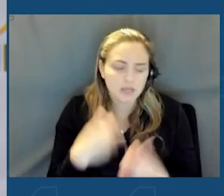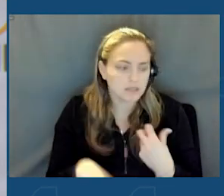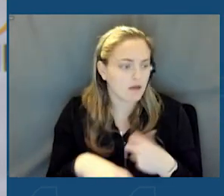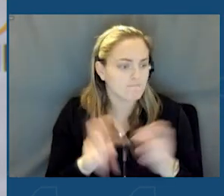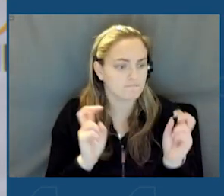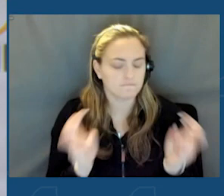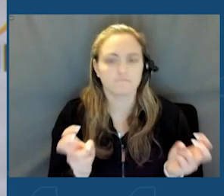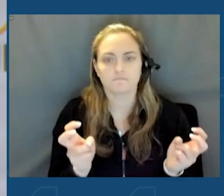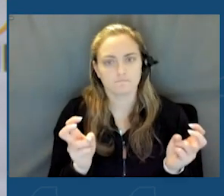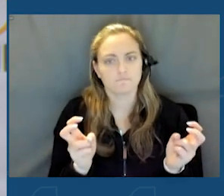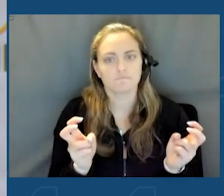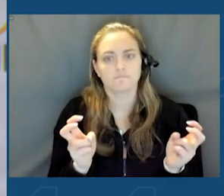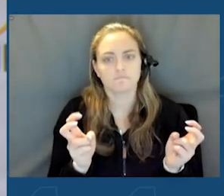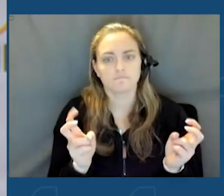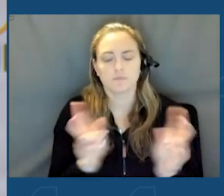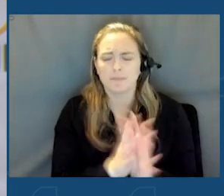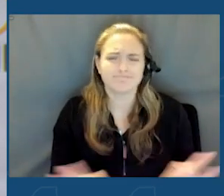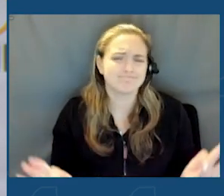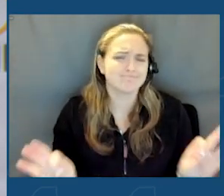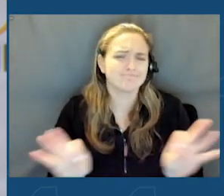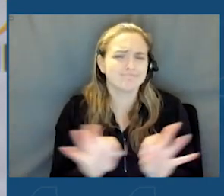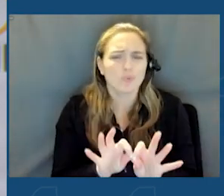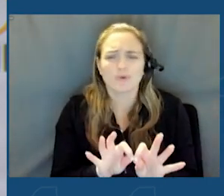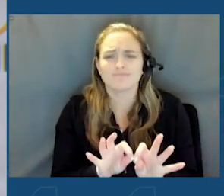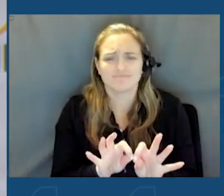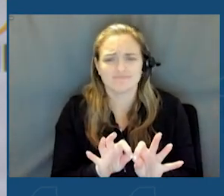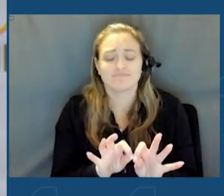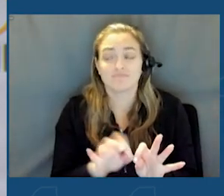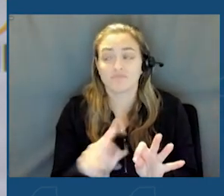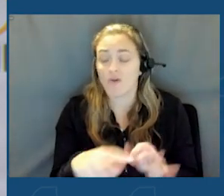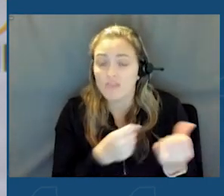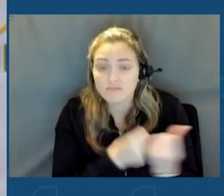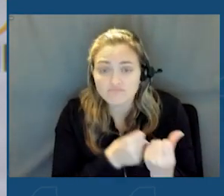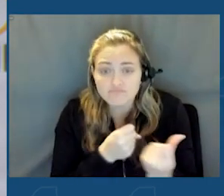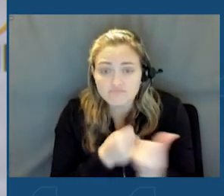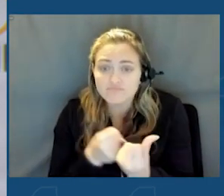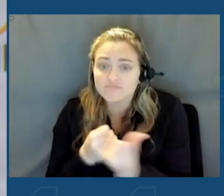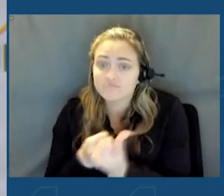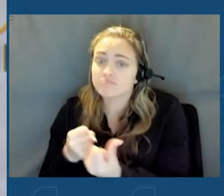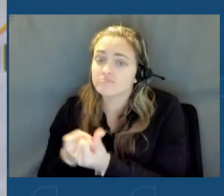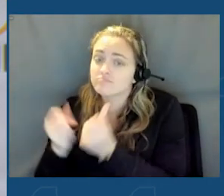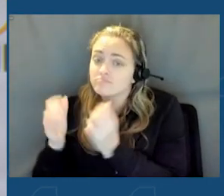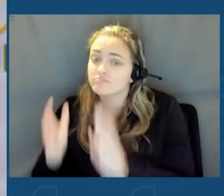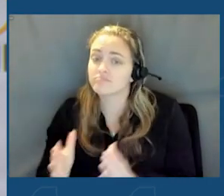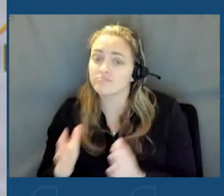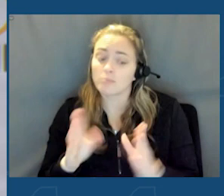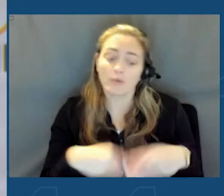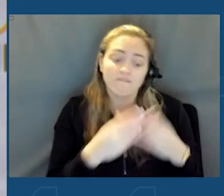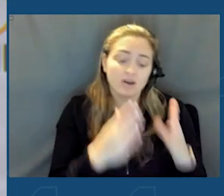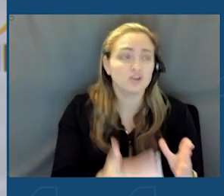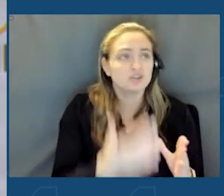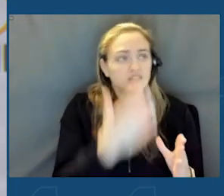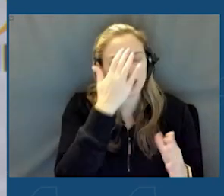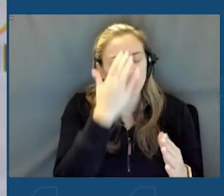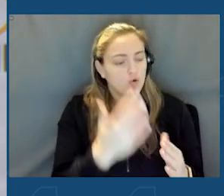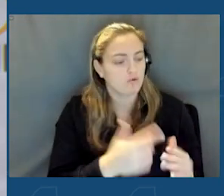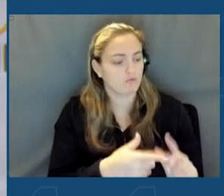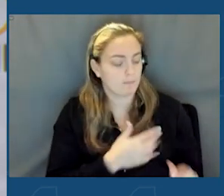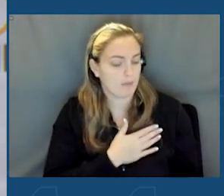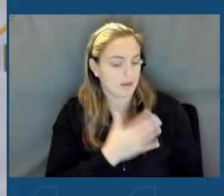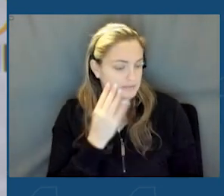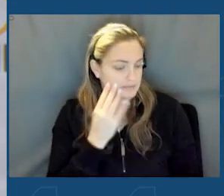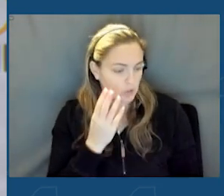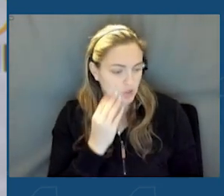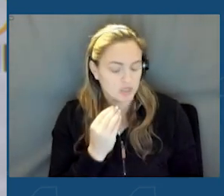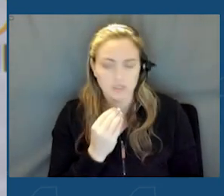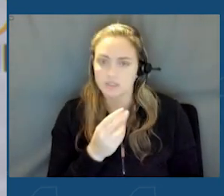that's deeply important to me. So to all the advocates and providers, I know firsthand that this is incredibly hard work. It takes a toll